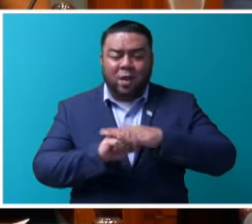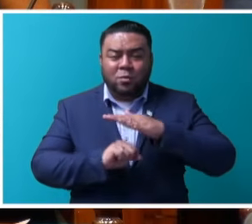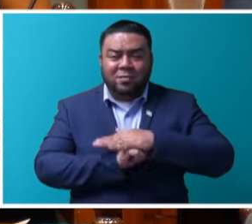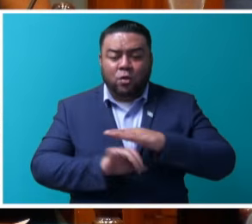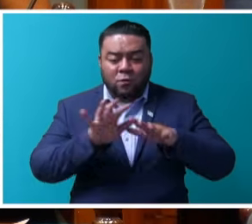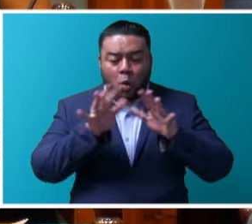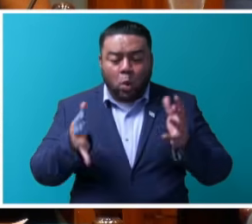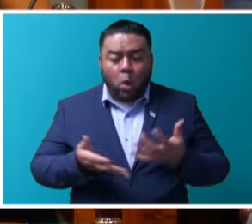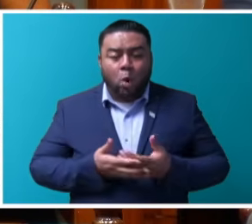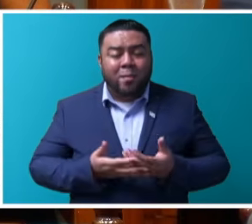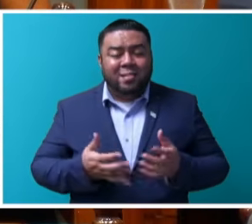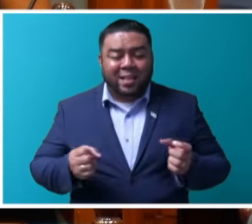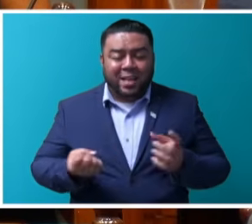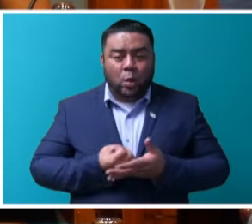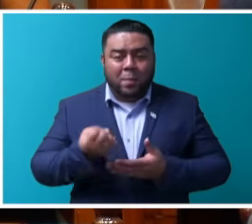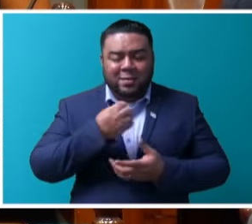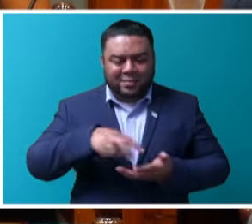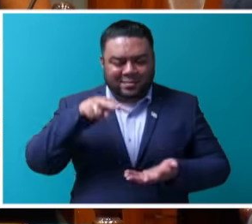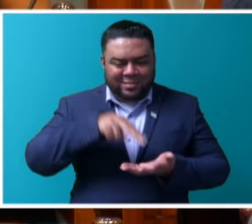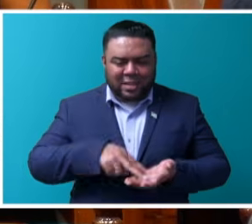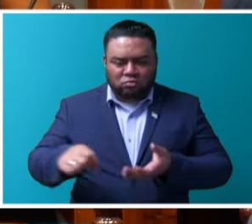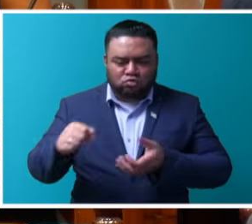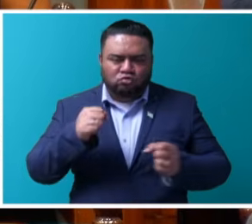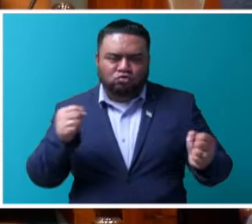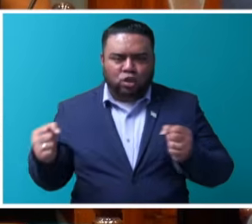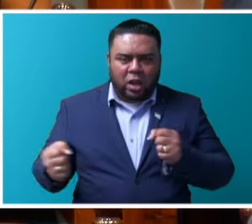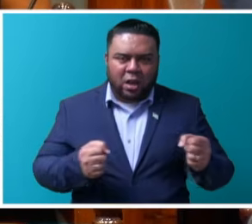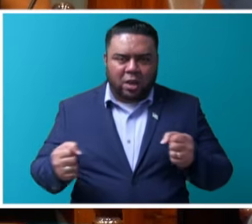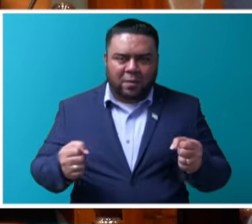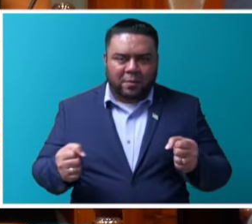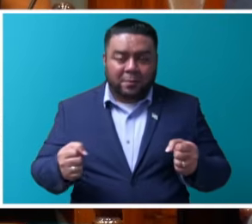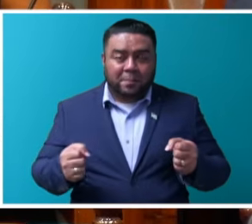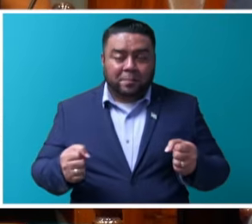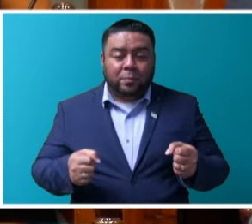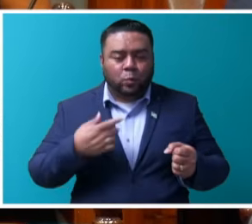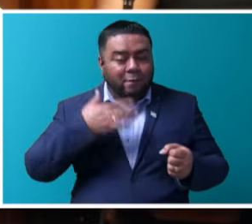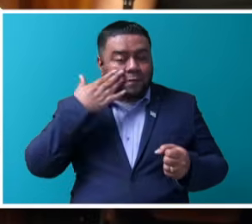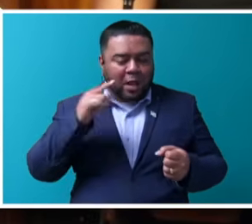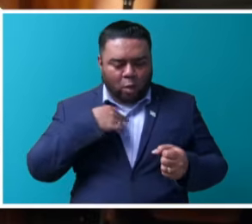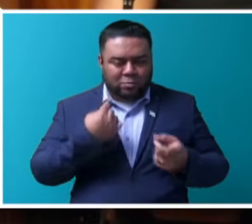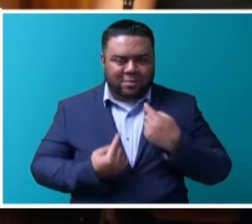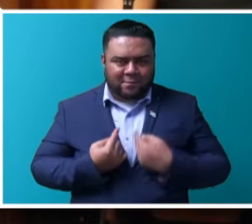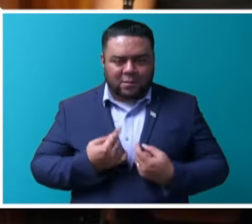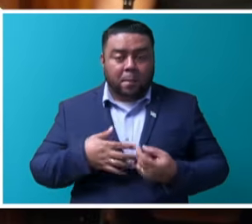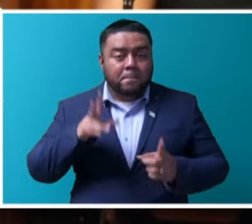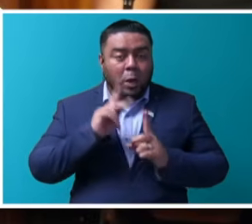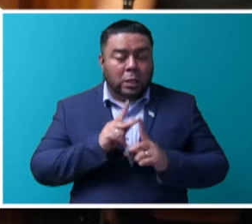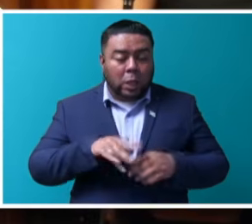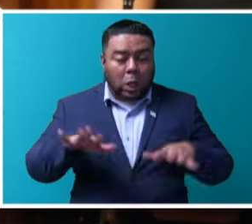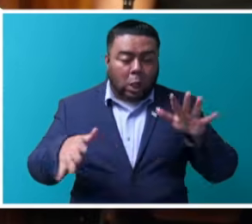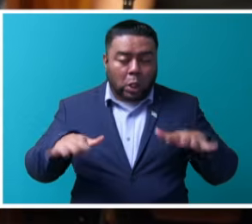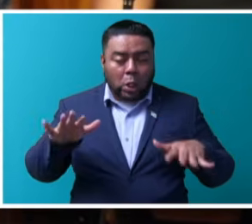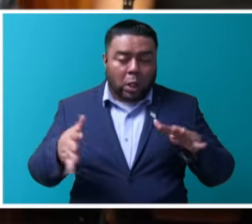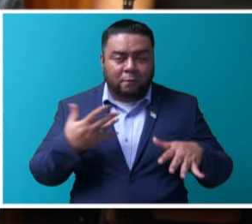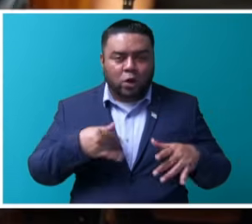global economic order stand fundamentally shaken. We find ourselves at a moment of political uncertainty arising